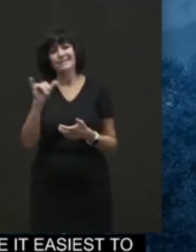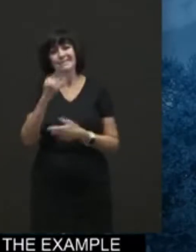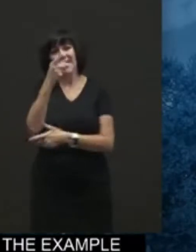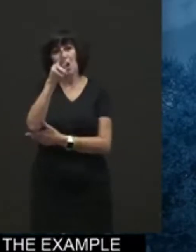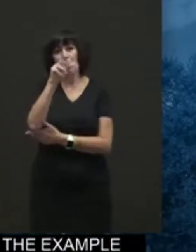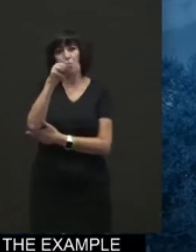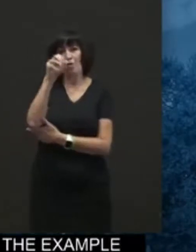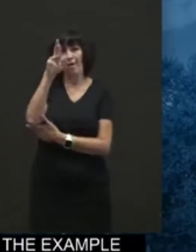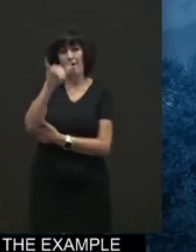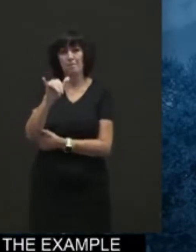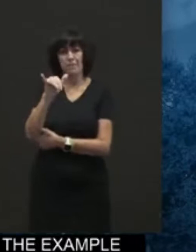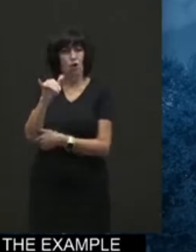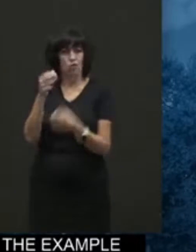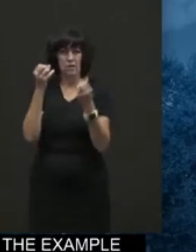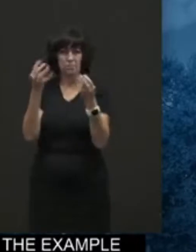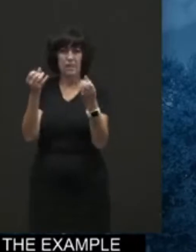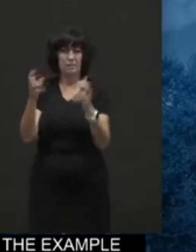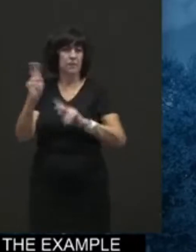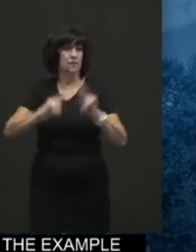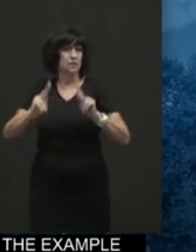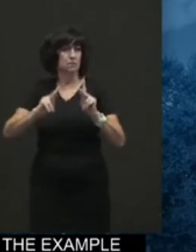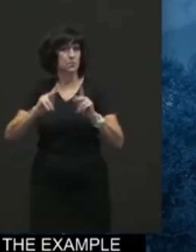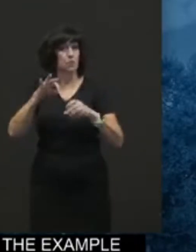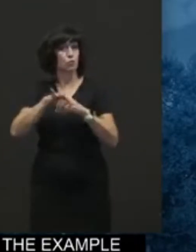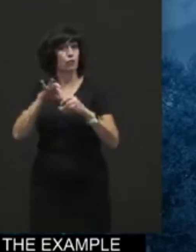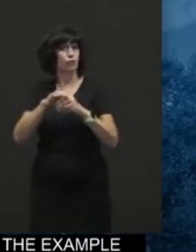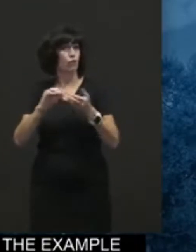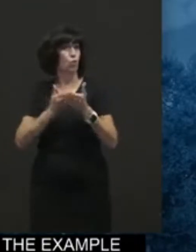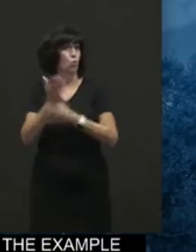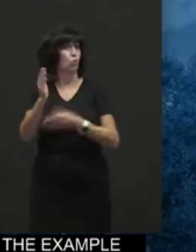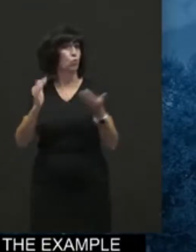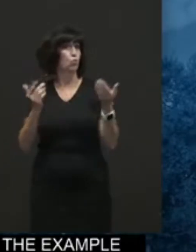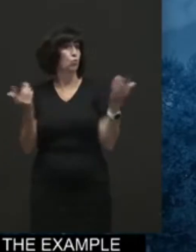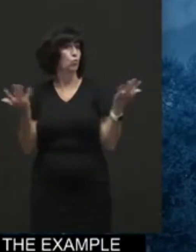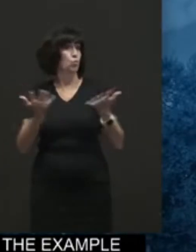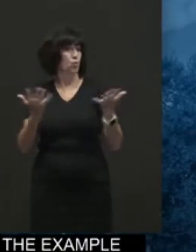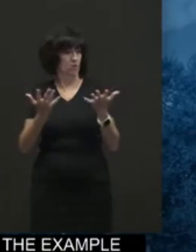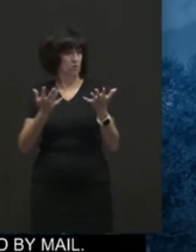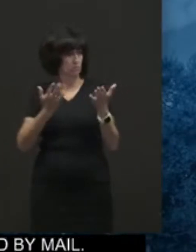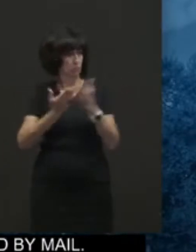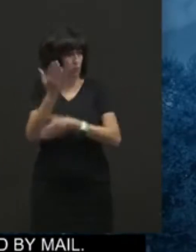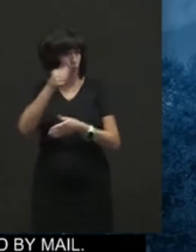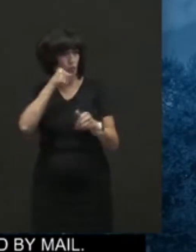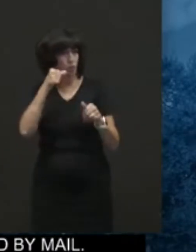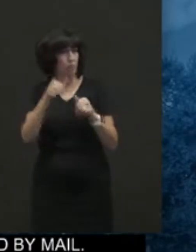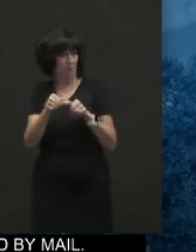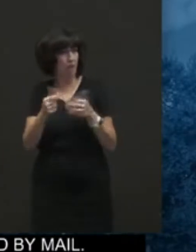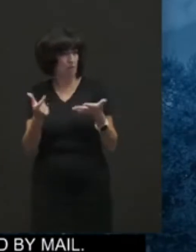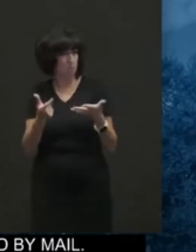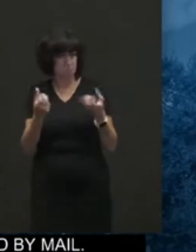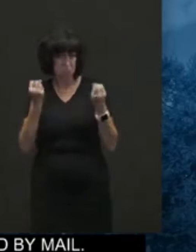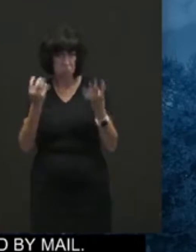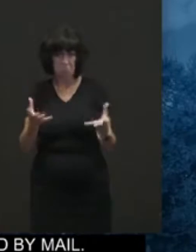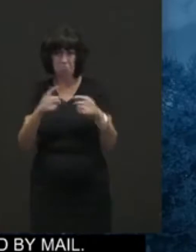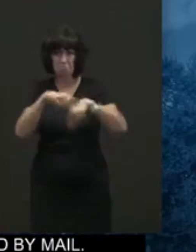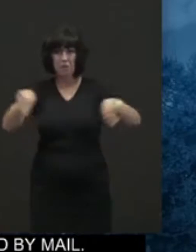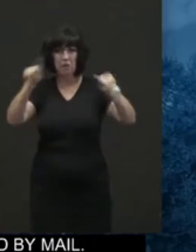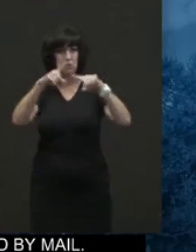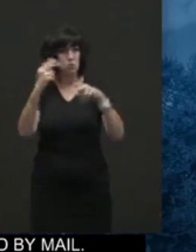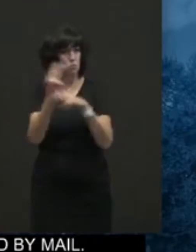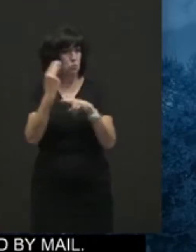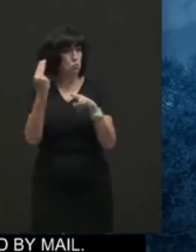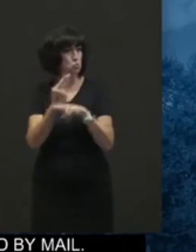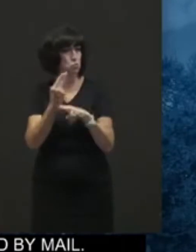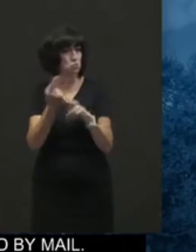mail. They were able to do so. They did it safely. They didn't have to go particularly, and was widely used mechanism by our